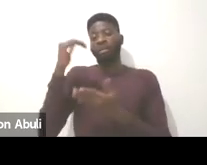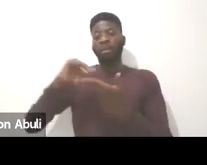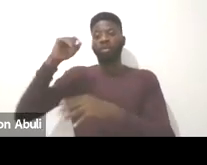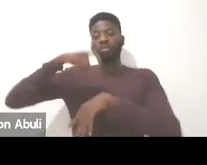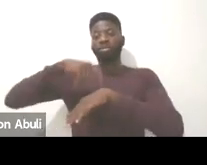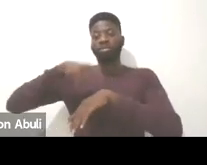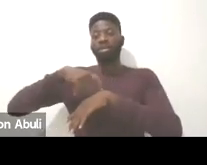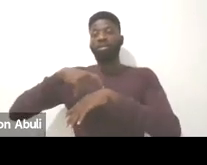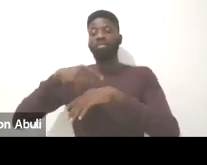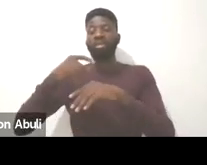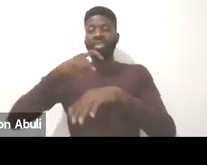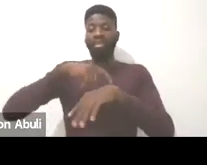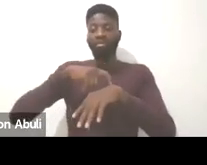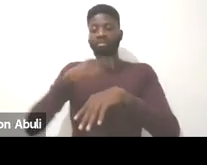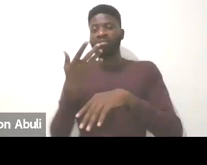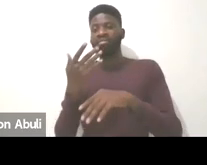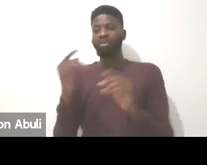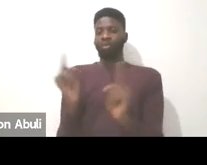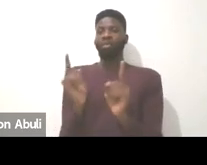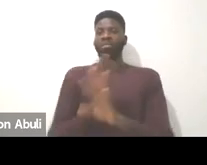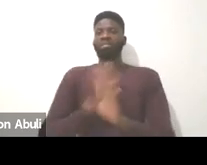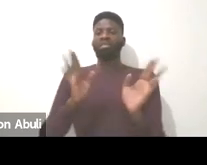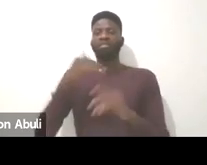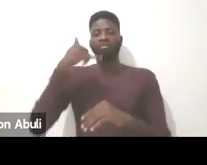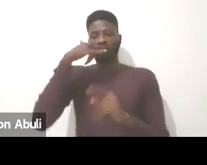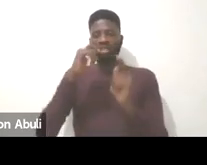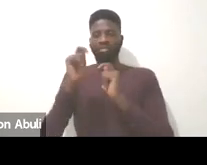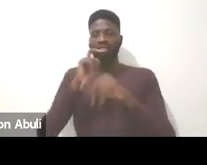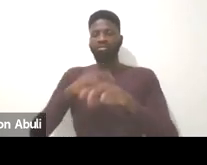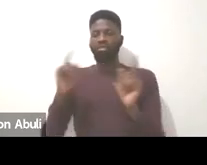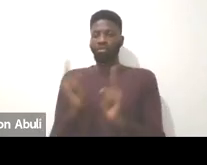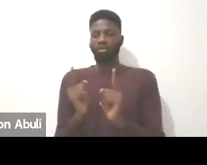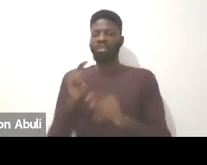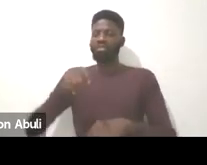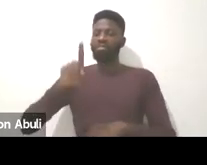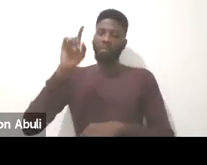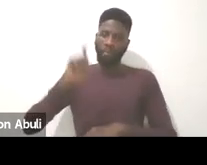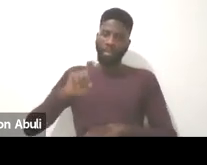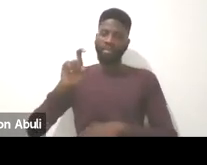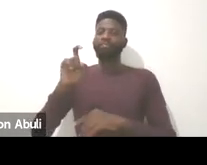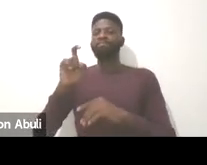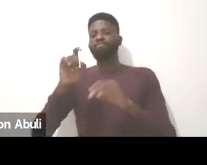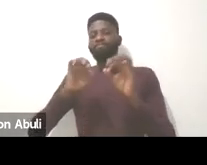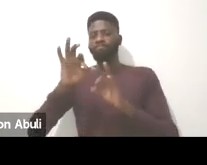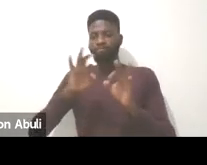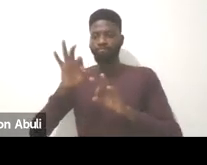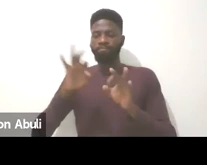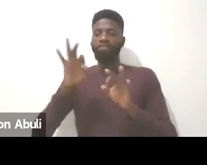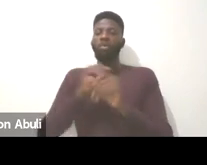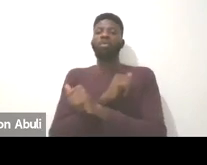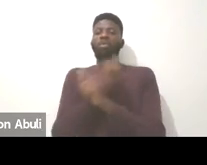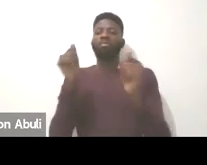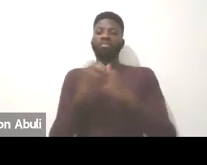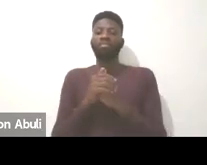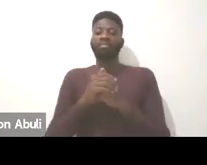time inakuanga very kidogo sana ya phone interview. So you need to really just present yourself vizuri. The next